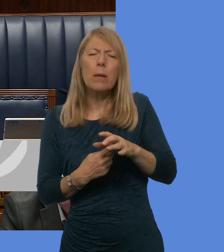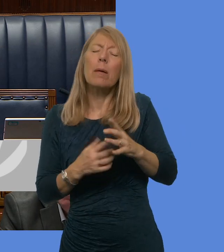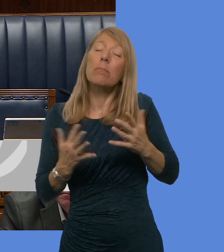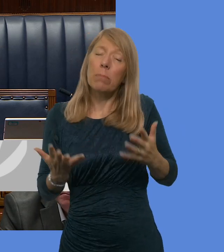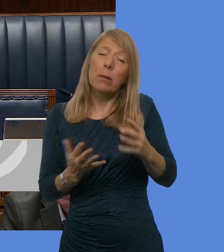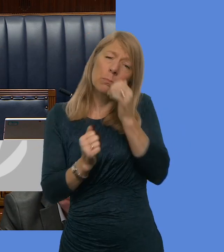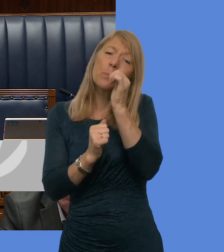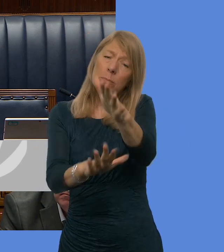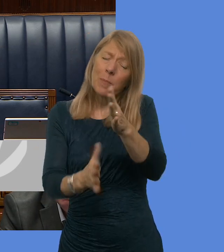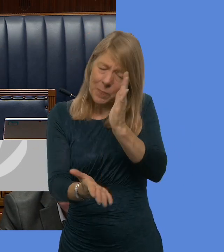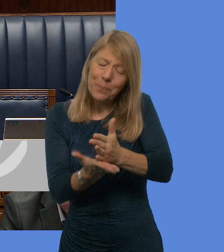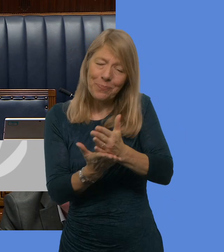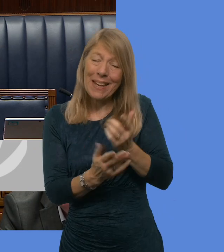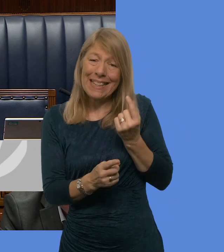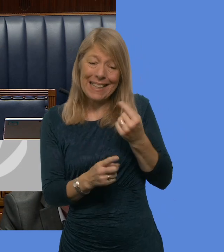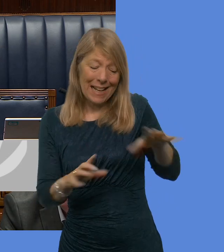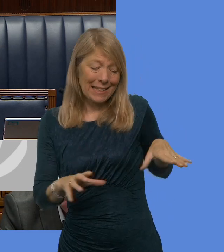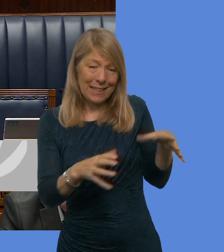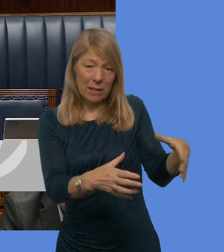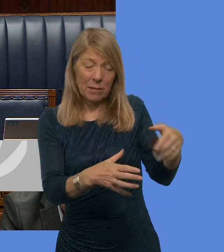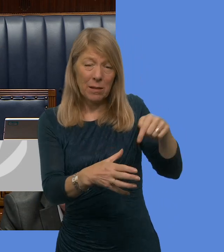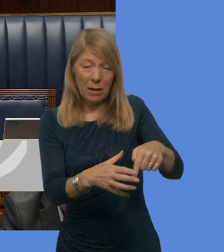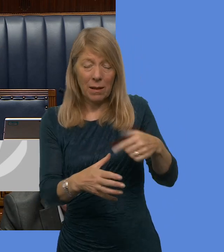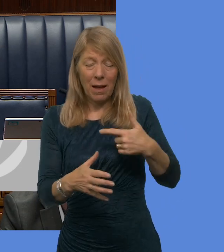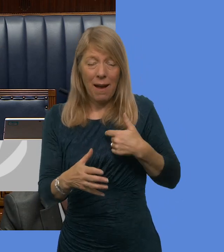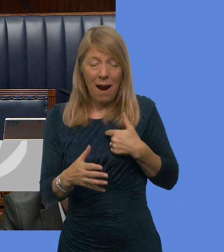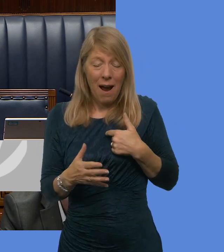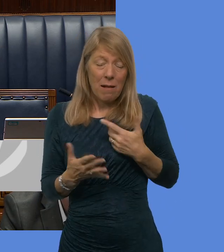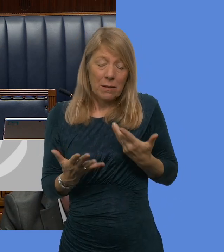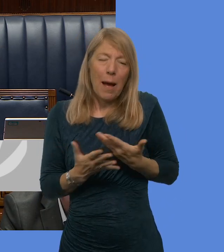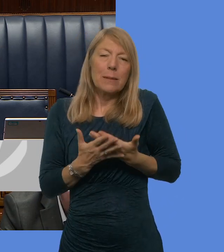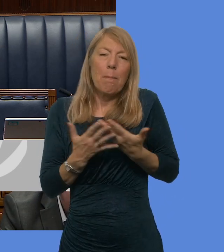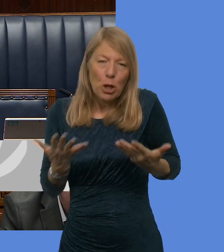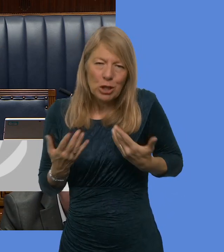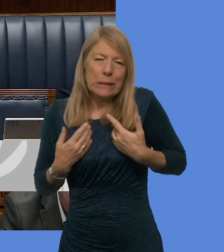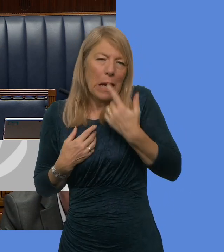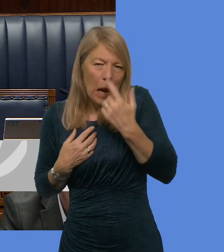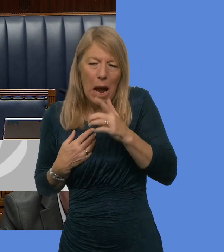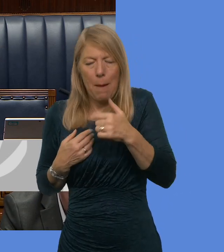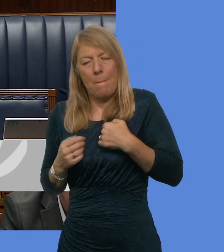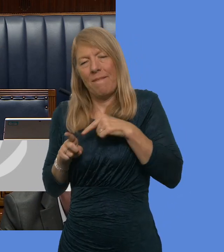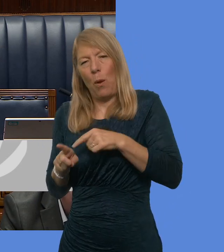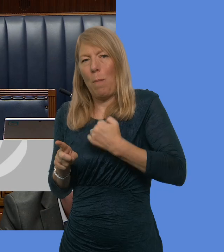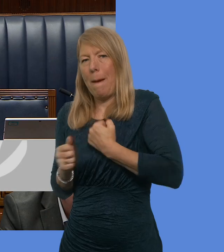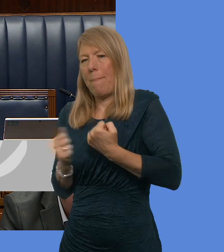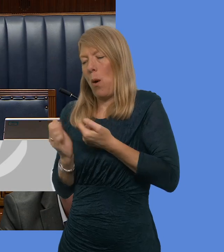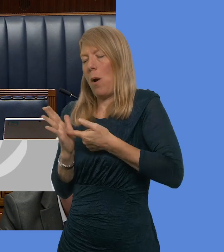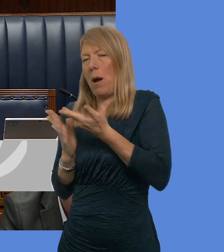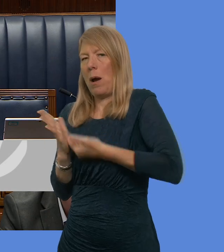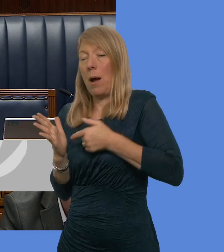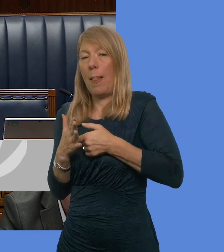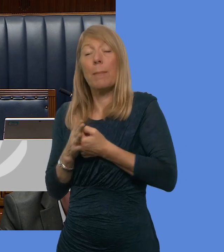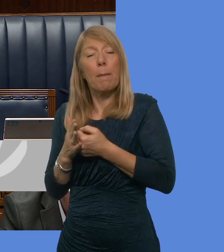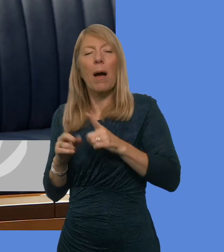ensuring, as far as my powers allow, that there is full accessibility for people with disabilities in our public